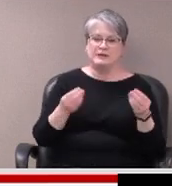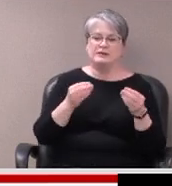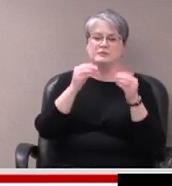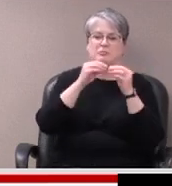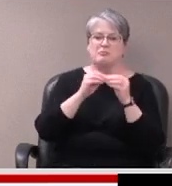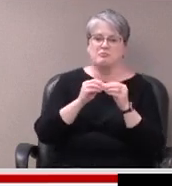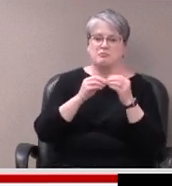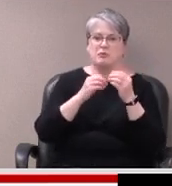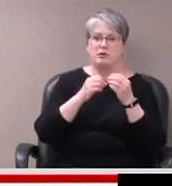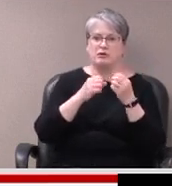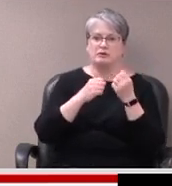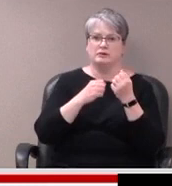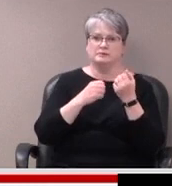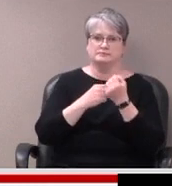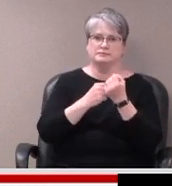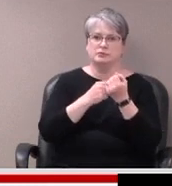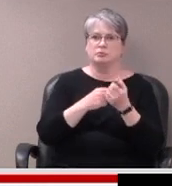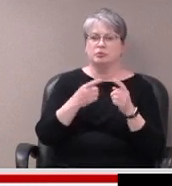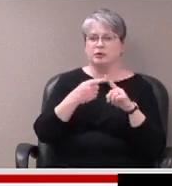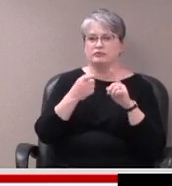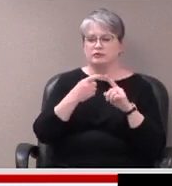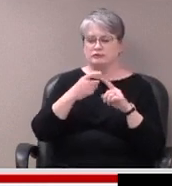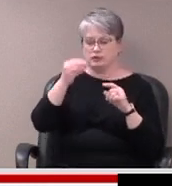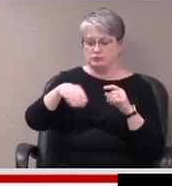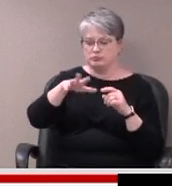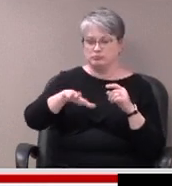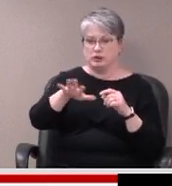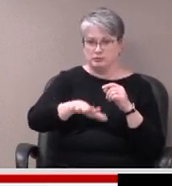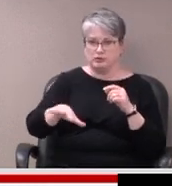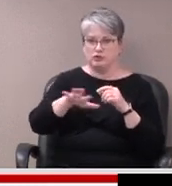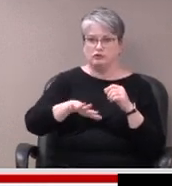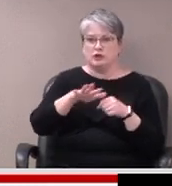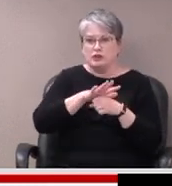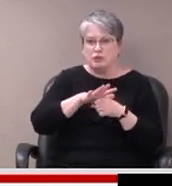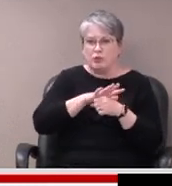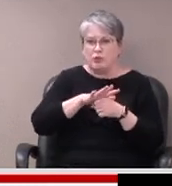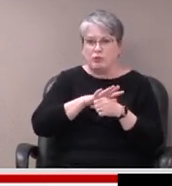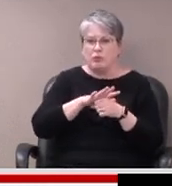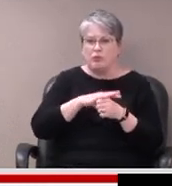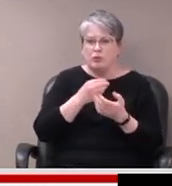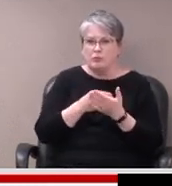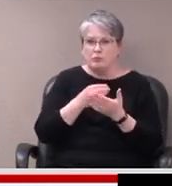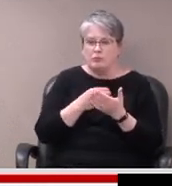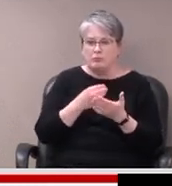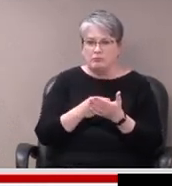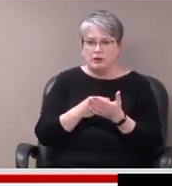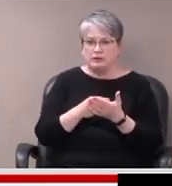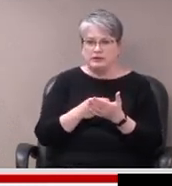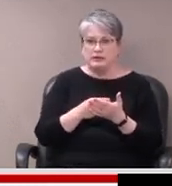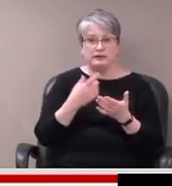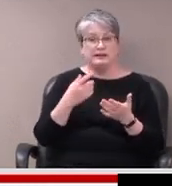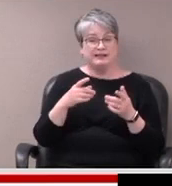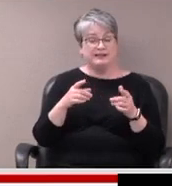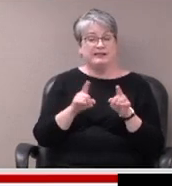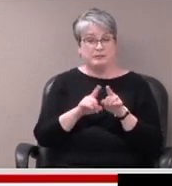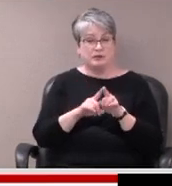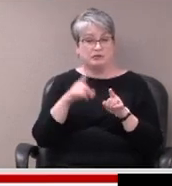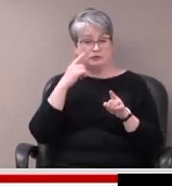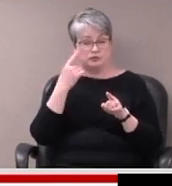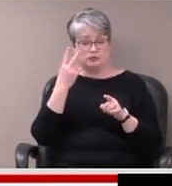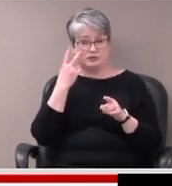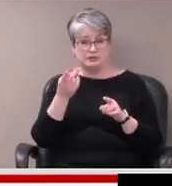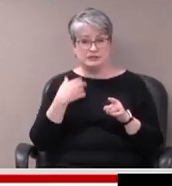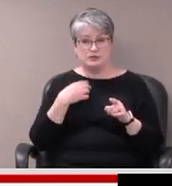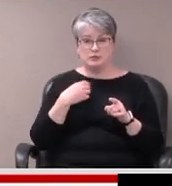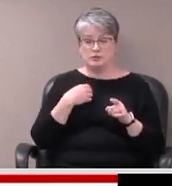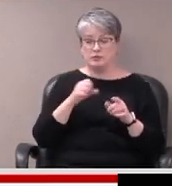on revenue from property taxes, local revenues, where the state SEEK continues to decrease.